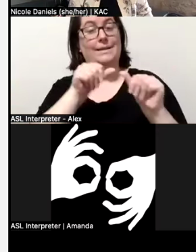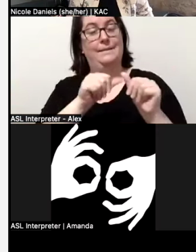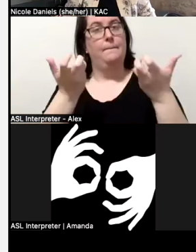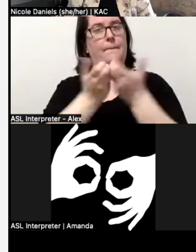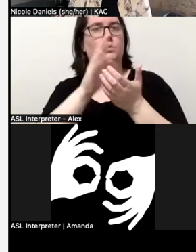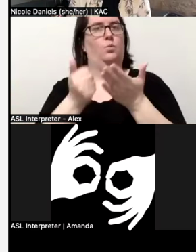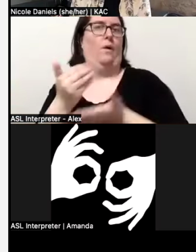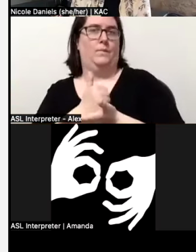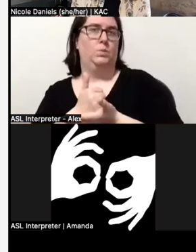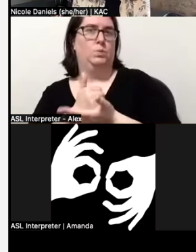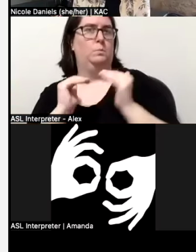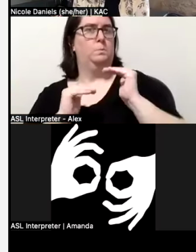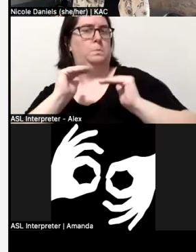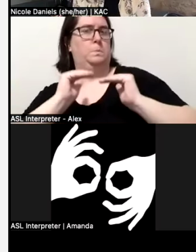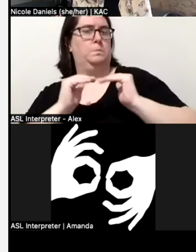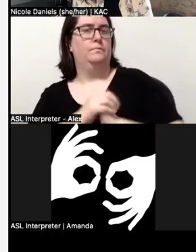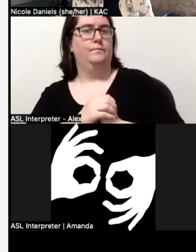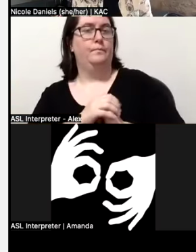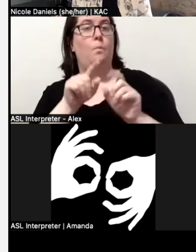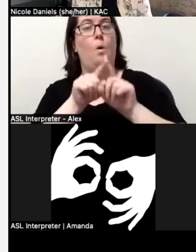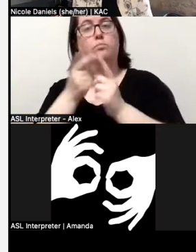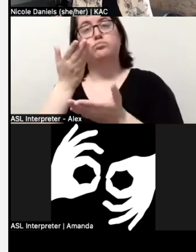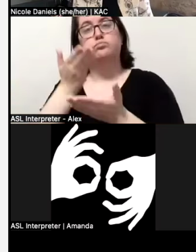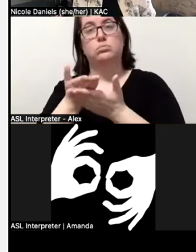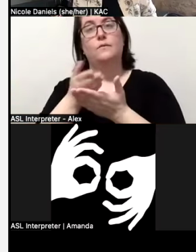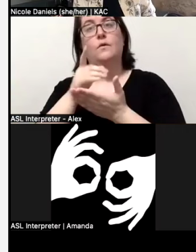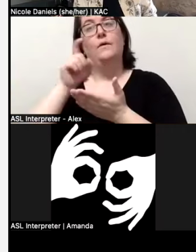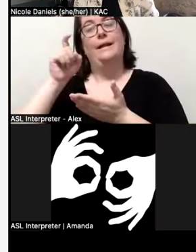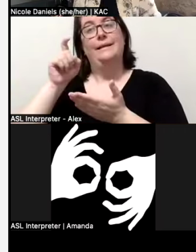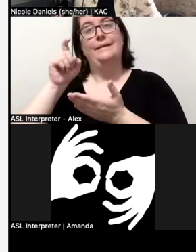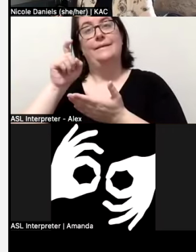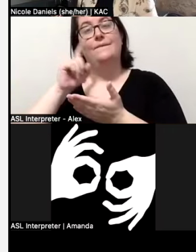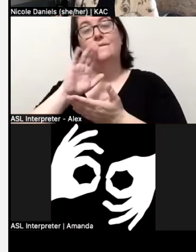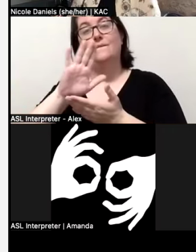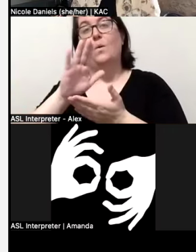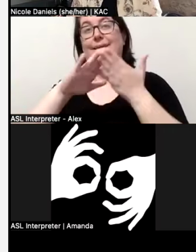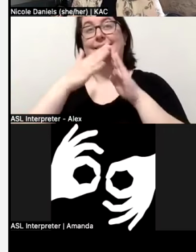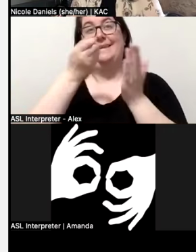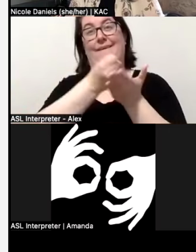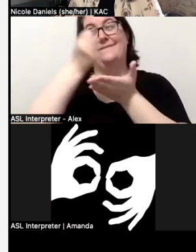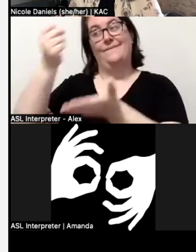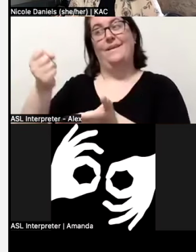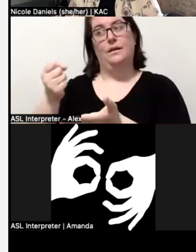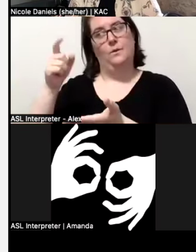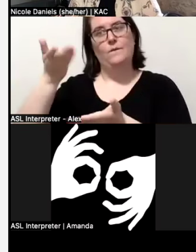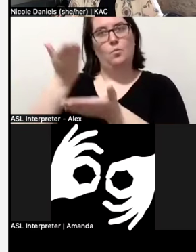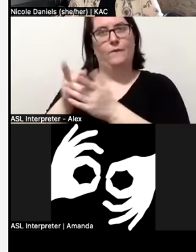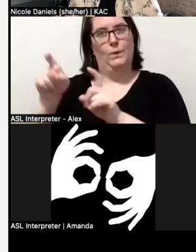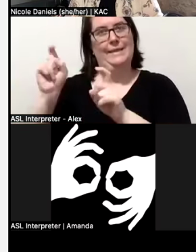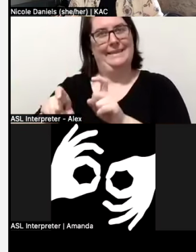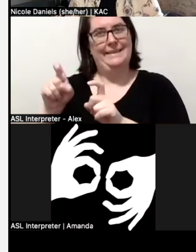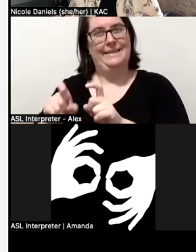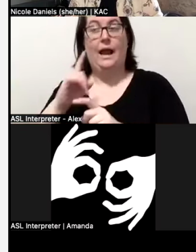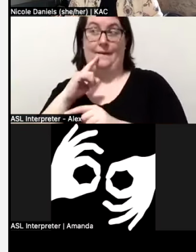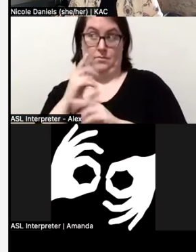revenues. And finally, that there is a demonstrated need for an impact of city funding, and if applicable, appropriate plans are in